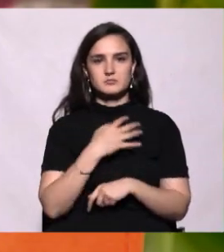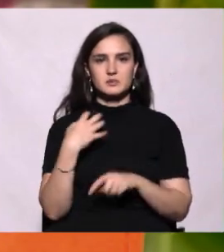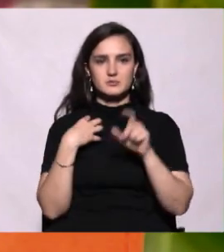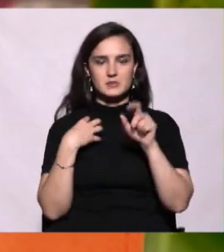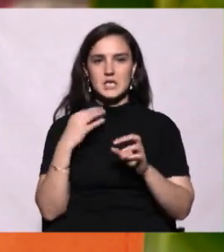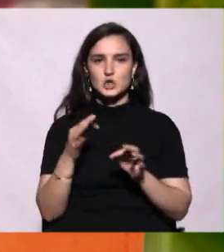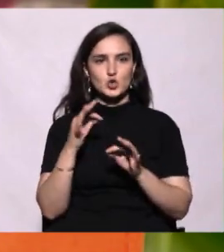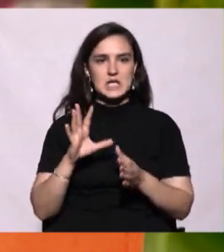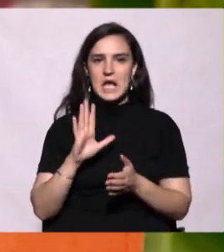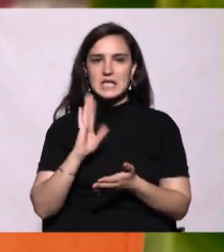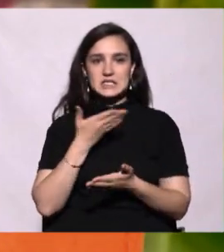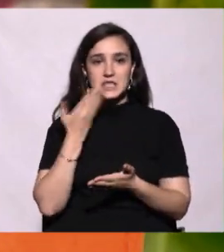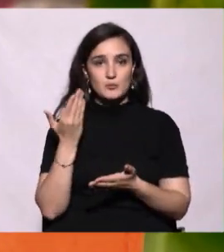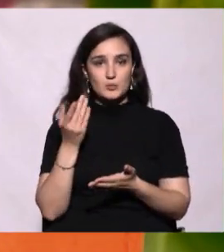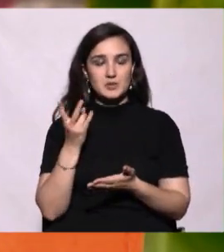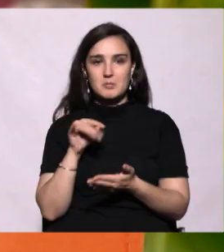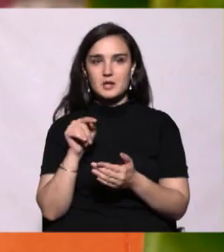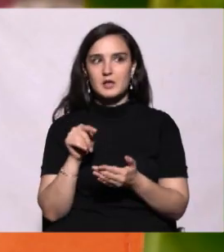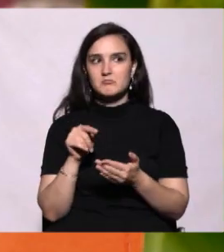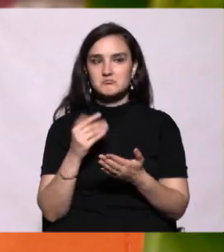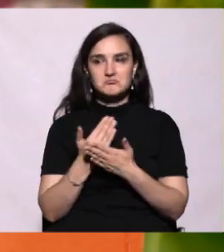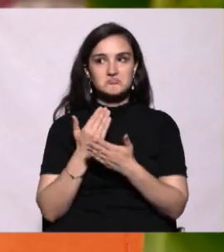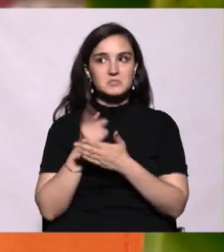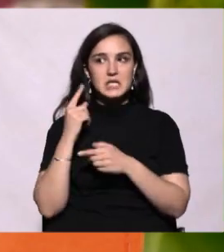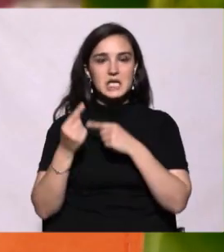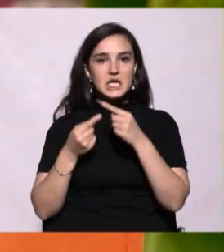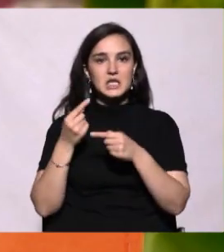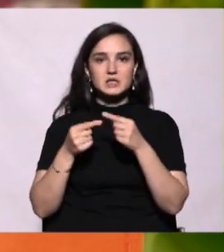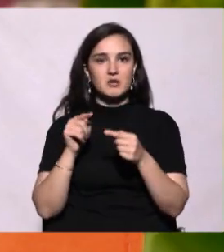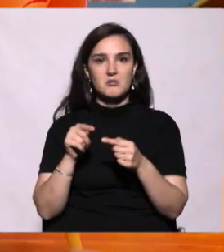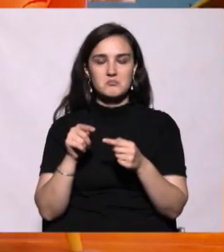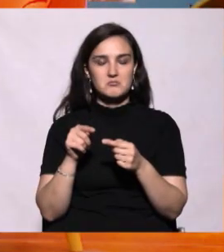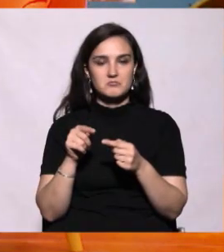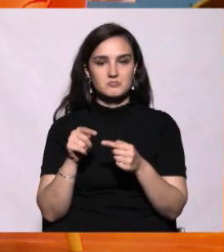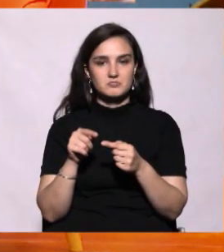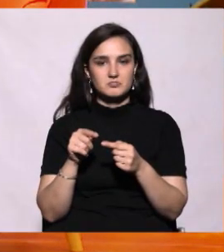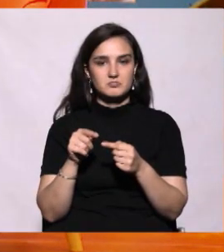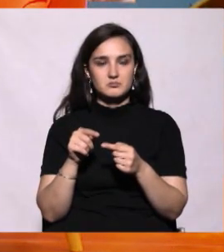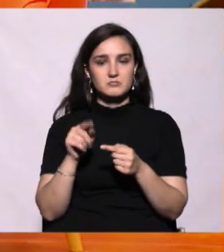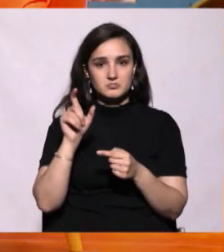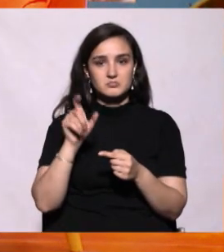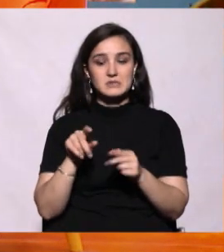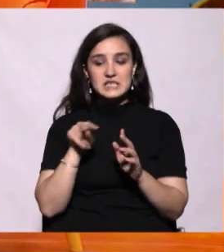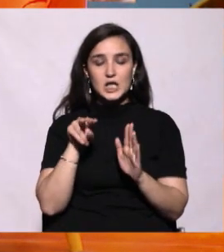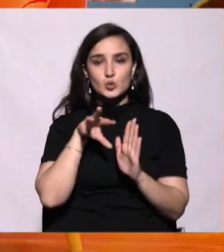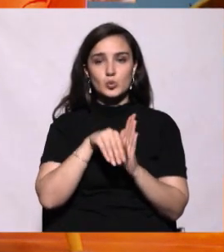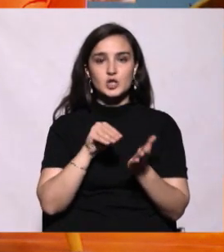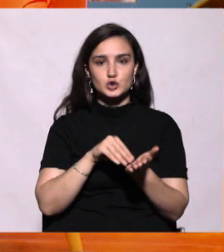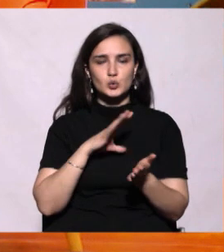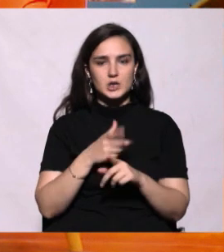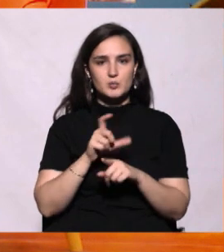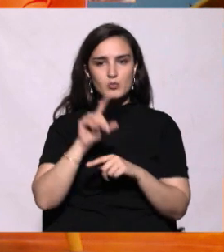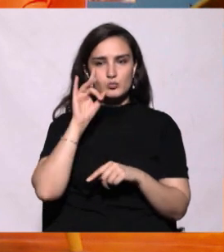really existed, it does not make the legend itself less interesting. Arthurian literature was